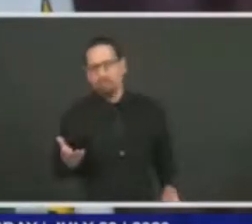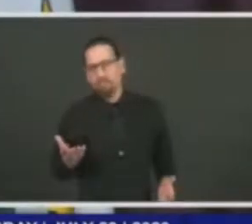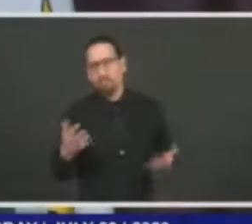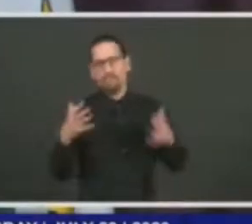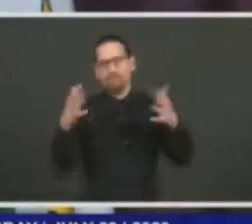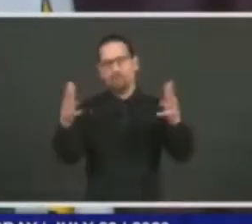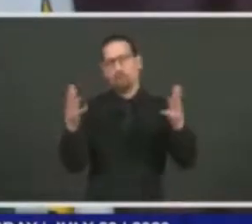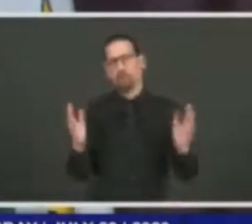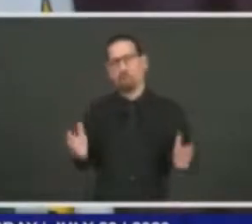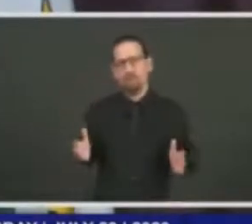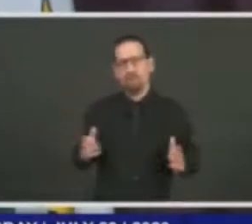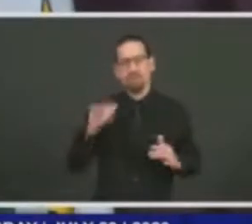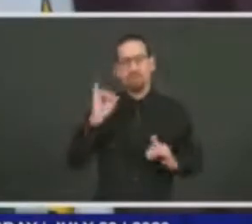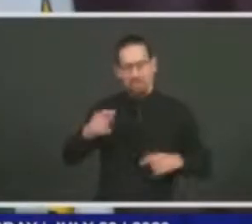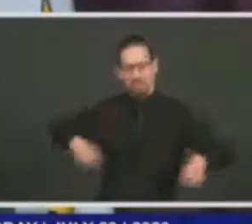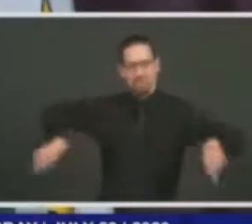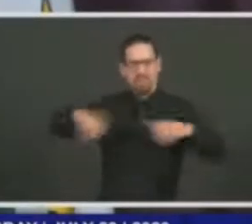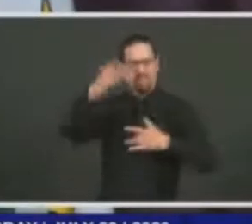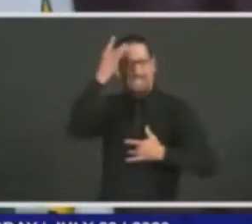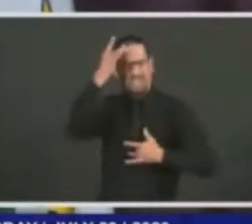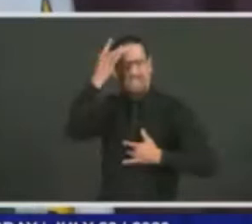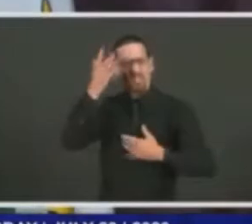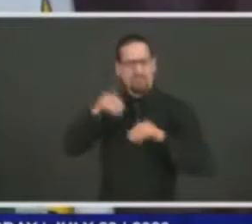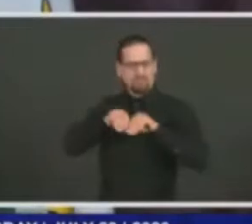people are dying, and it's unnecessary.